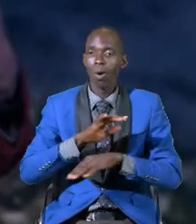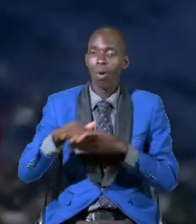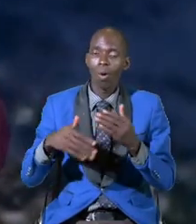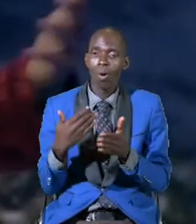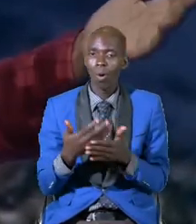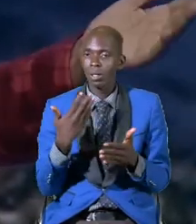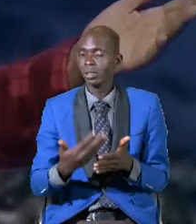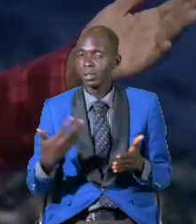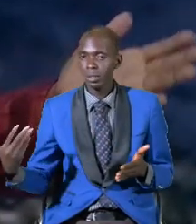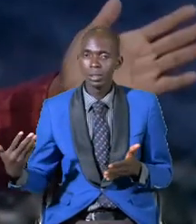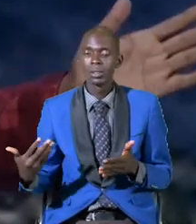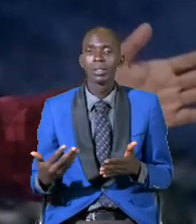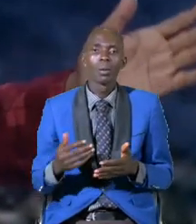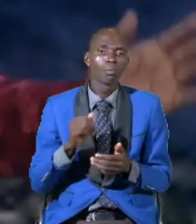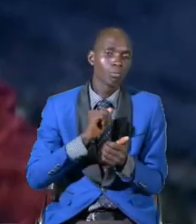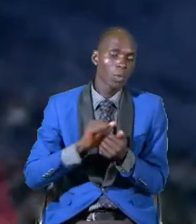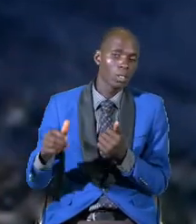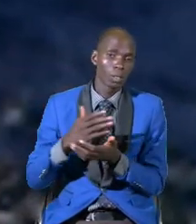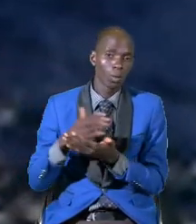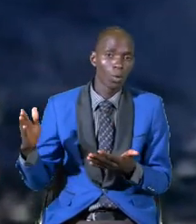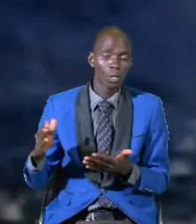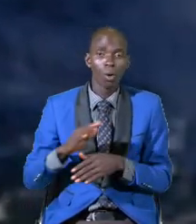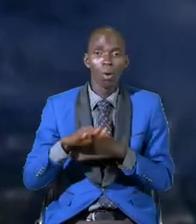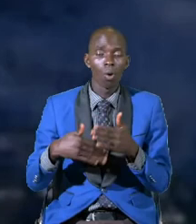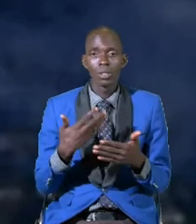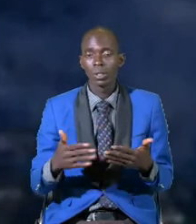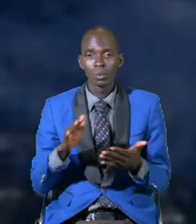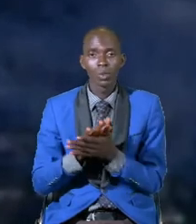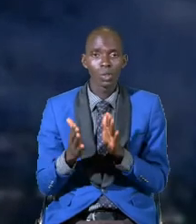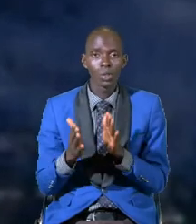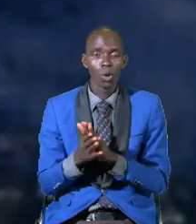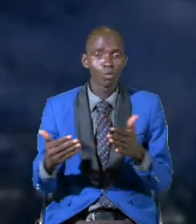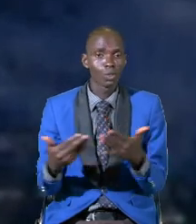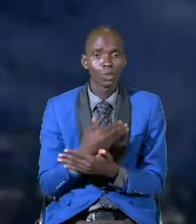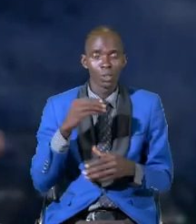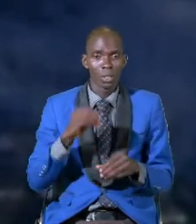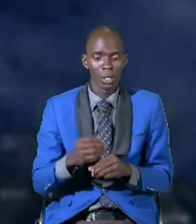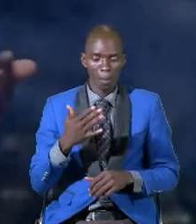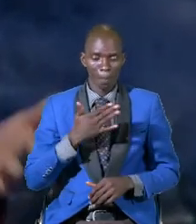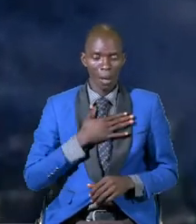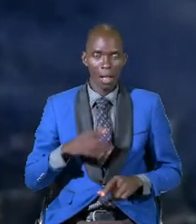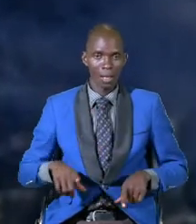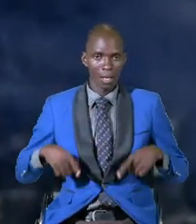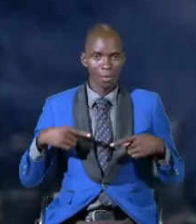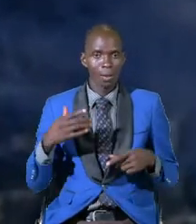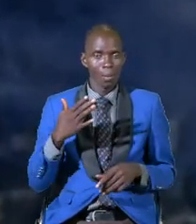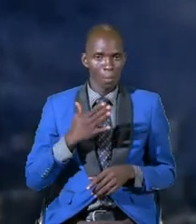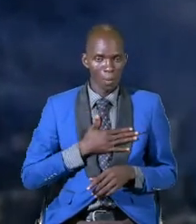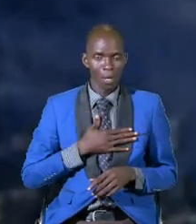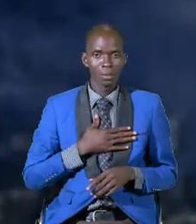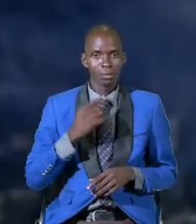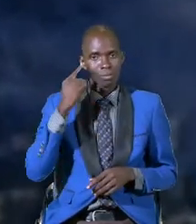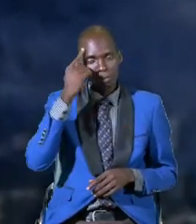all things pass away and all things become new in my life, my thoughts,